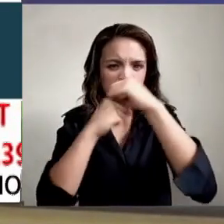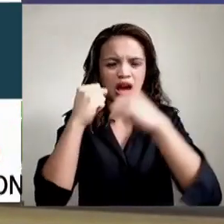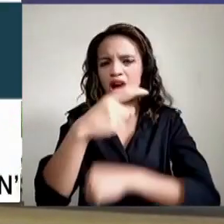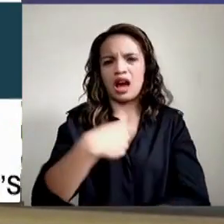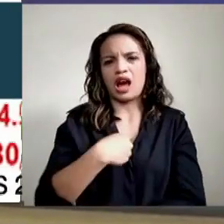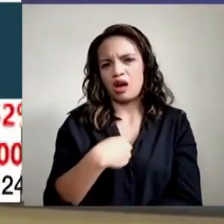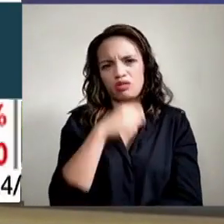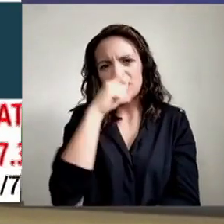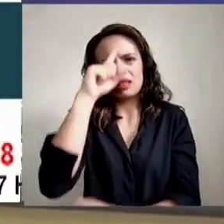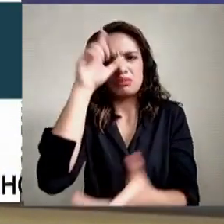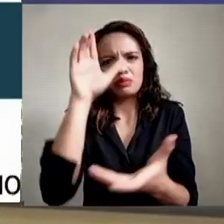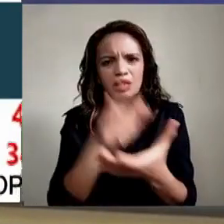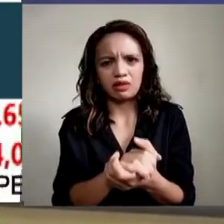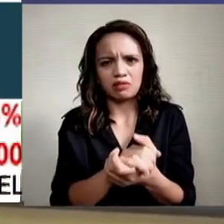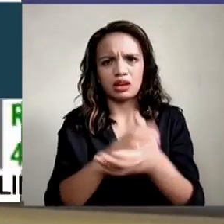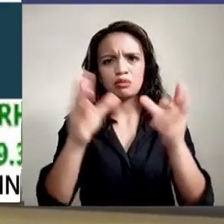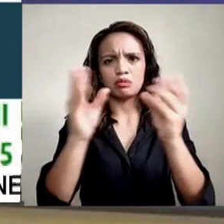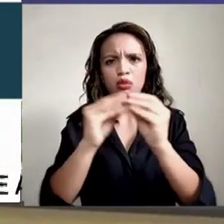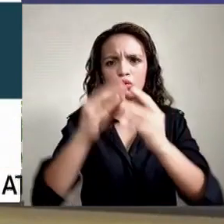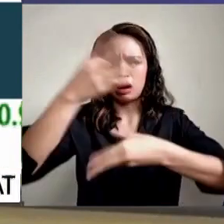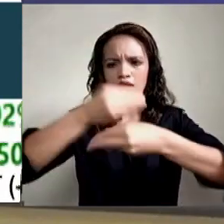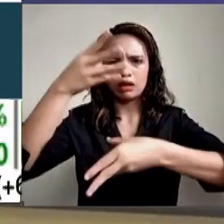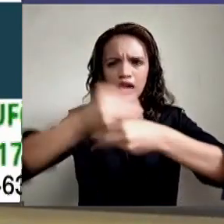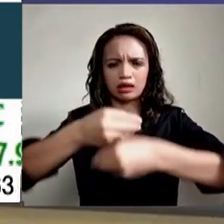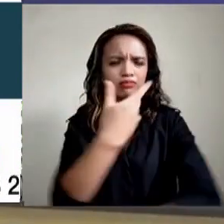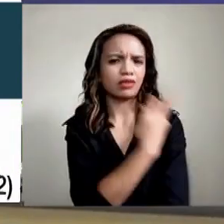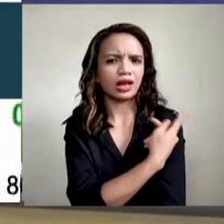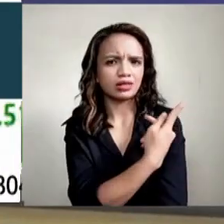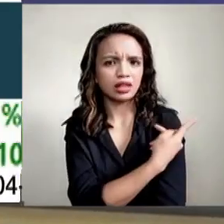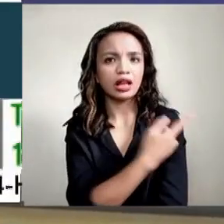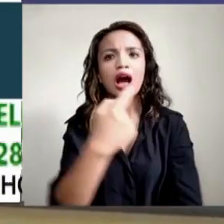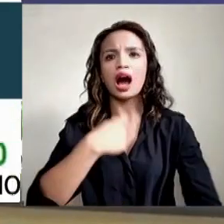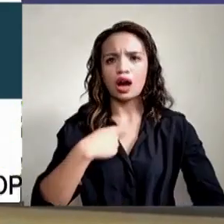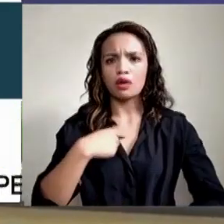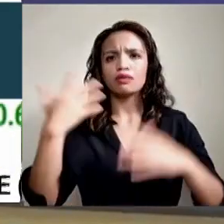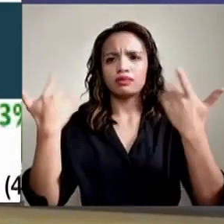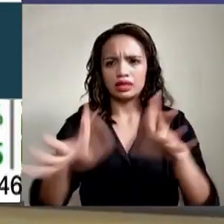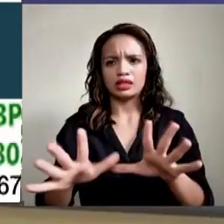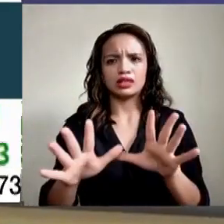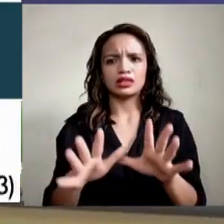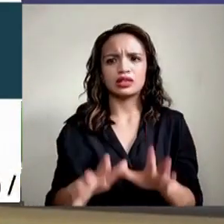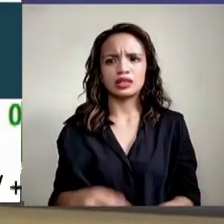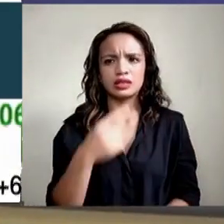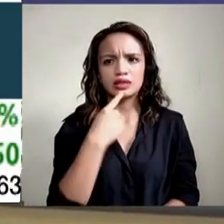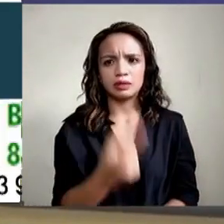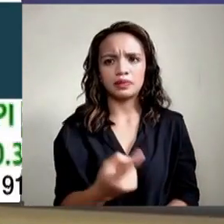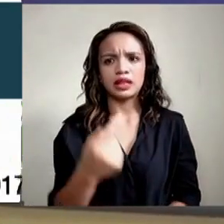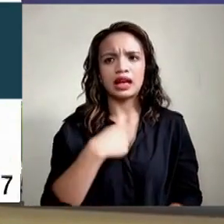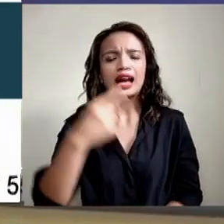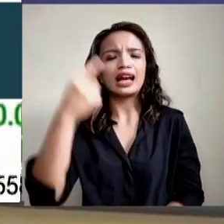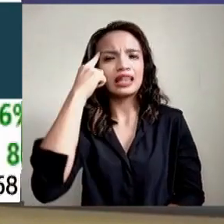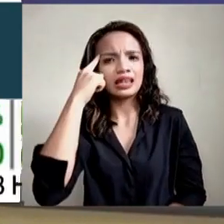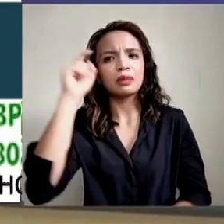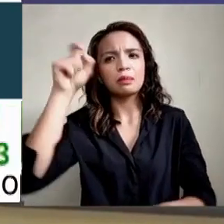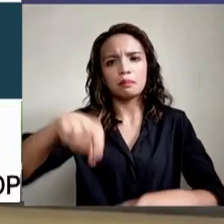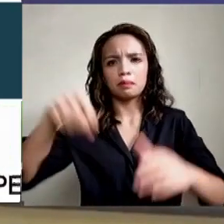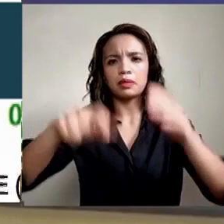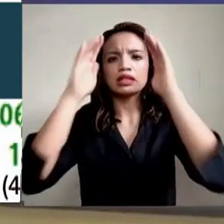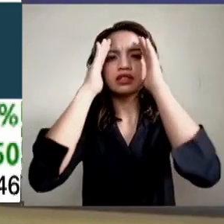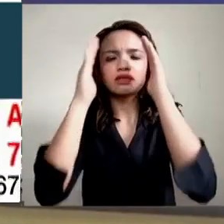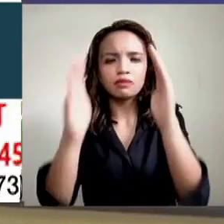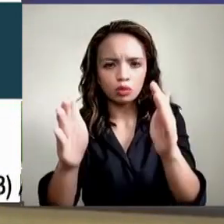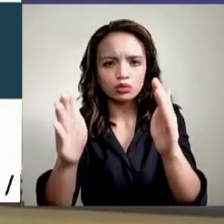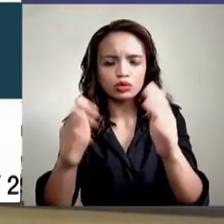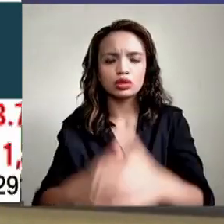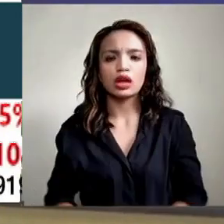will increase the volume of vaccines. So I've already said quite a bit on that, and I think we should focus. And I want us to